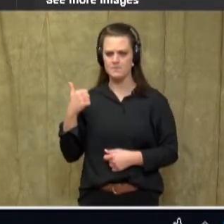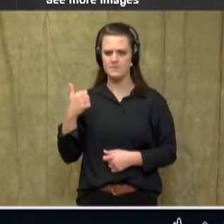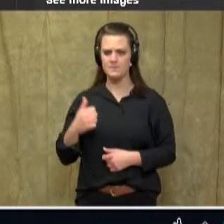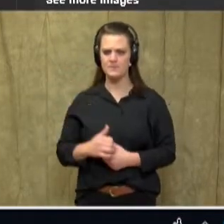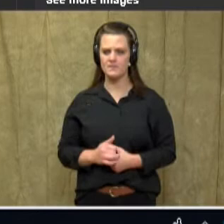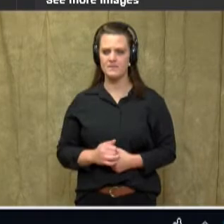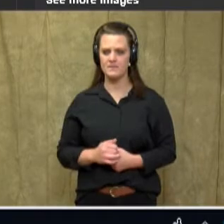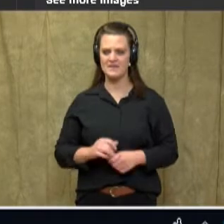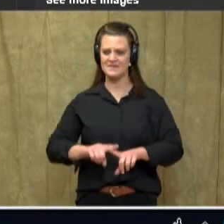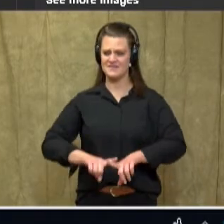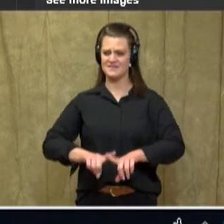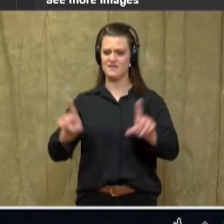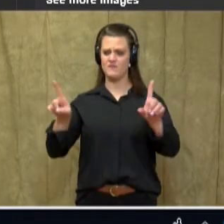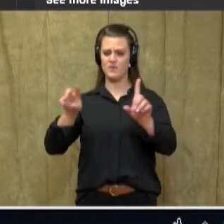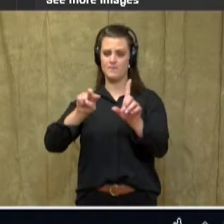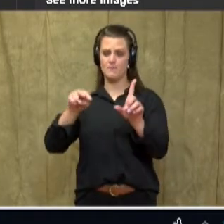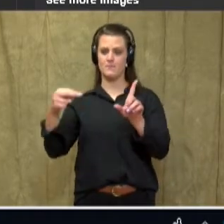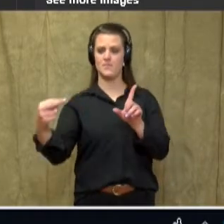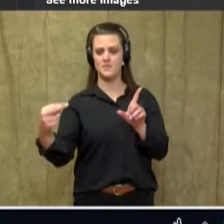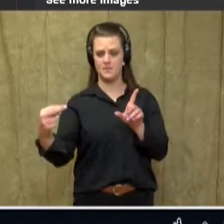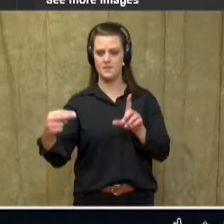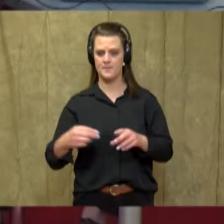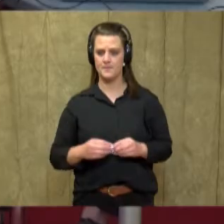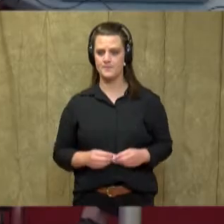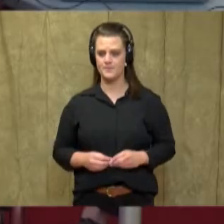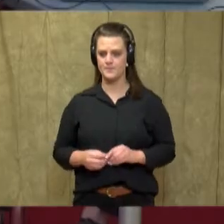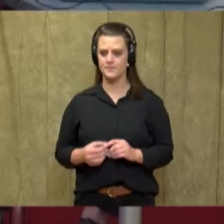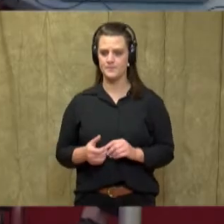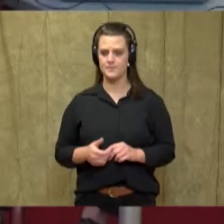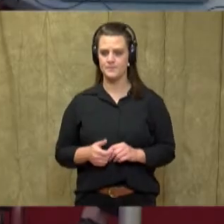a totally different take on the Andes Mountains.